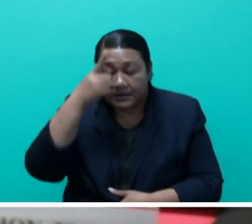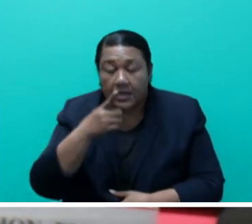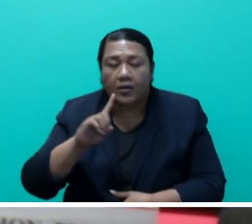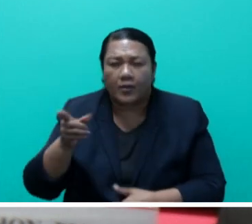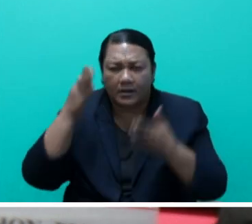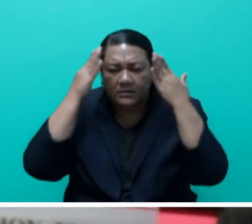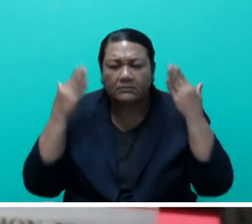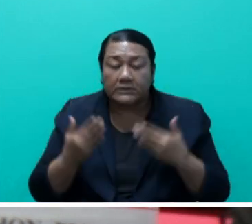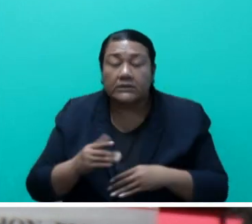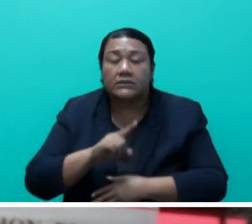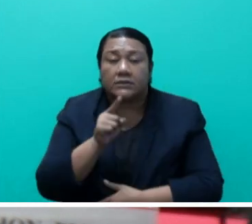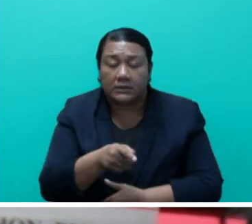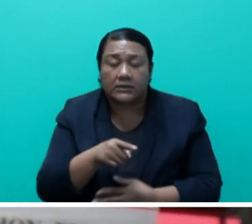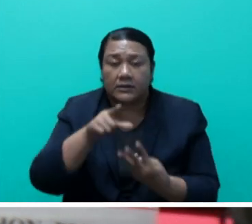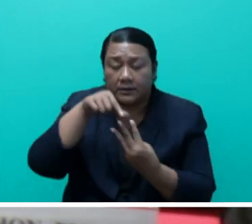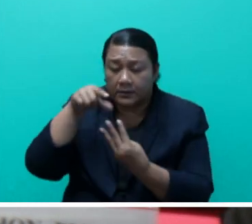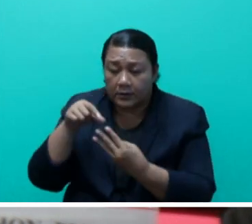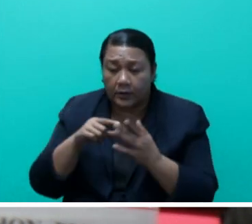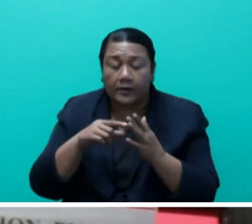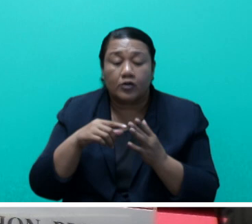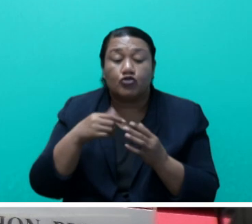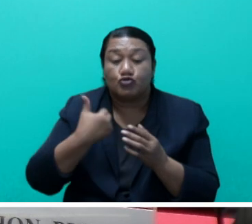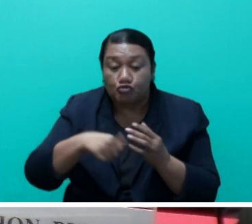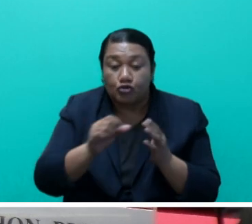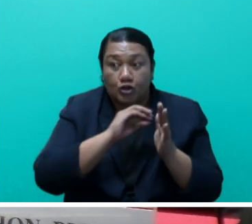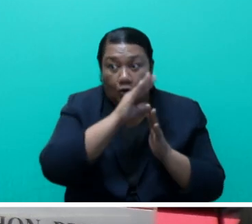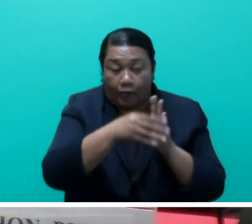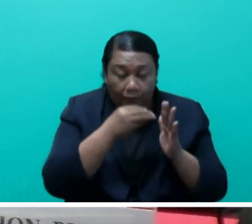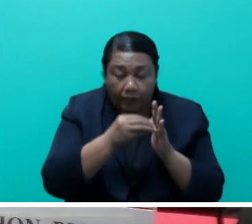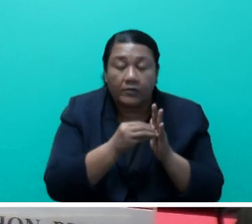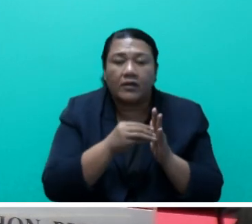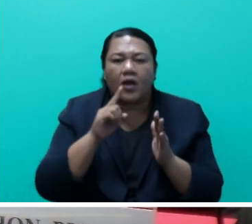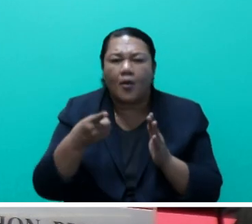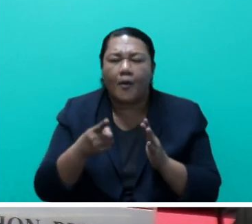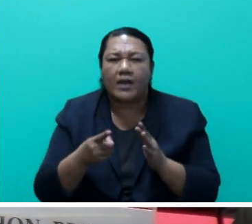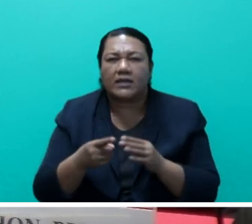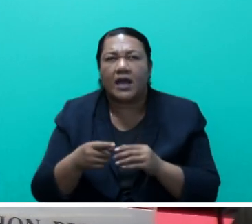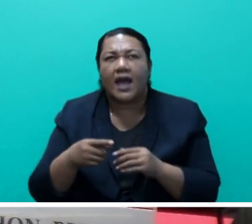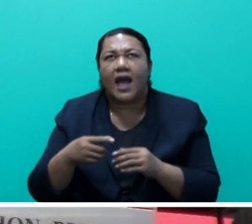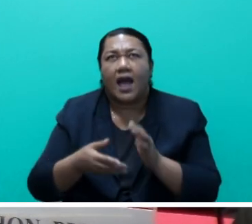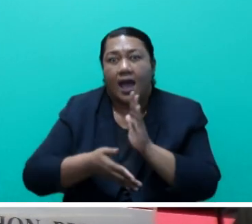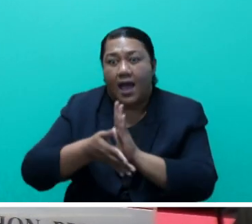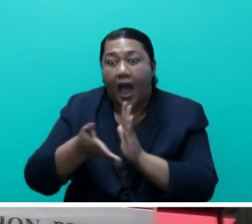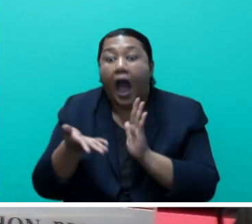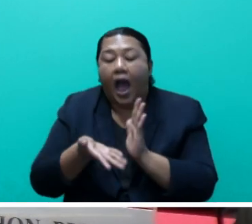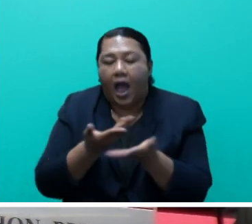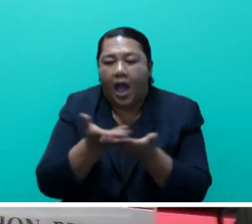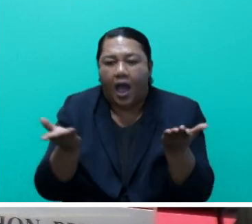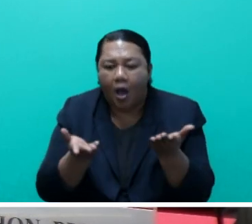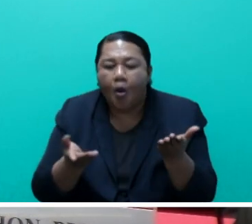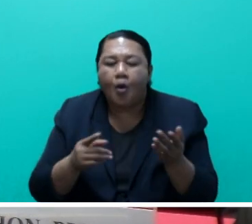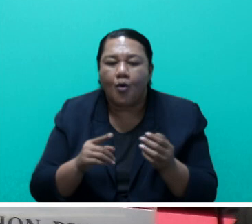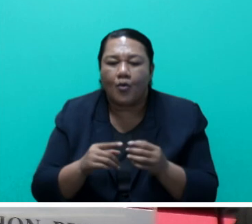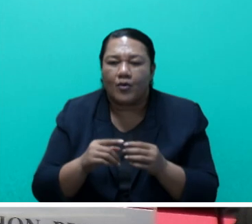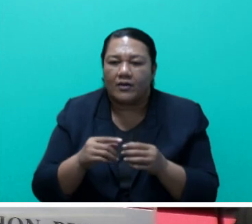harvesting and selective harvesting of matured cane and green cane harvesting to improve sugar recovery